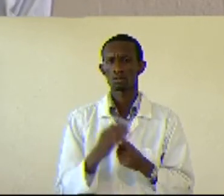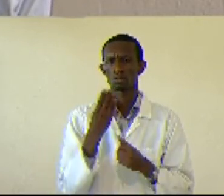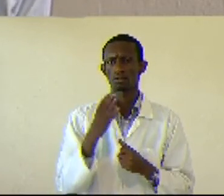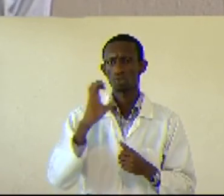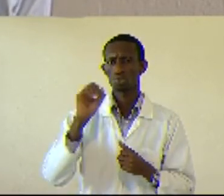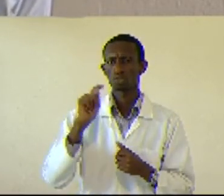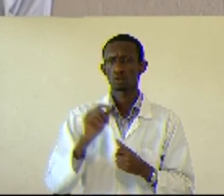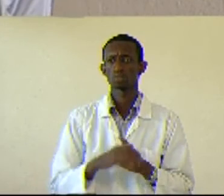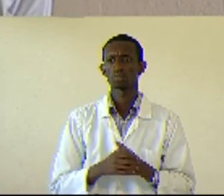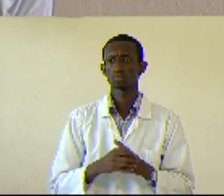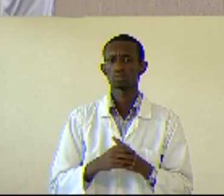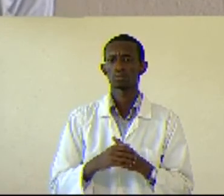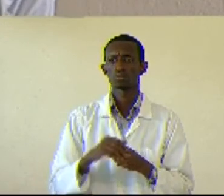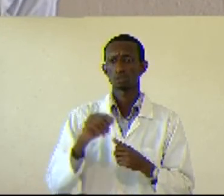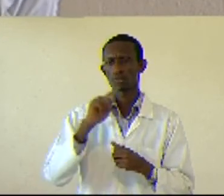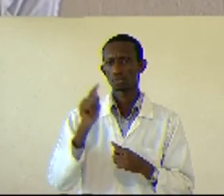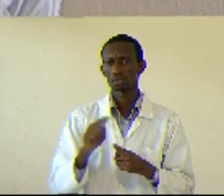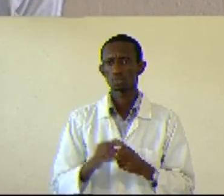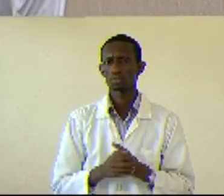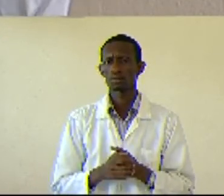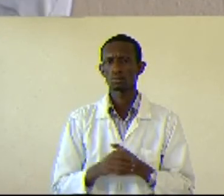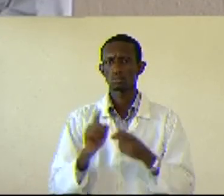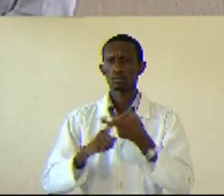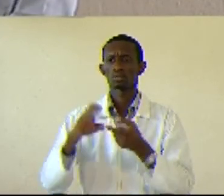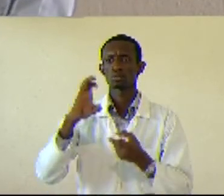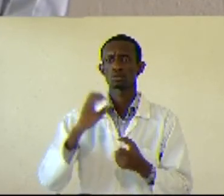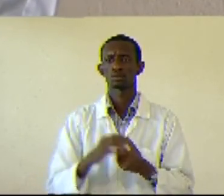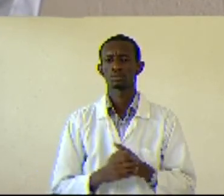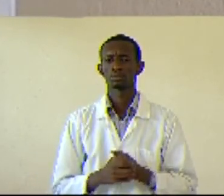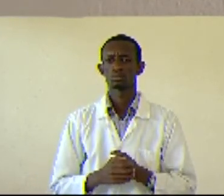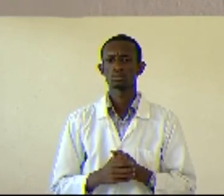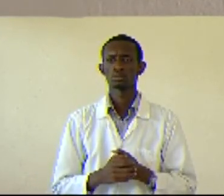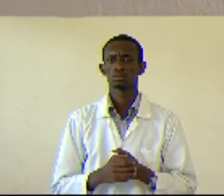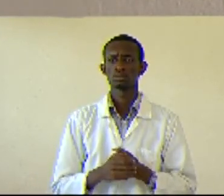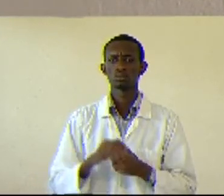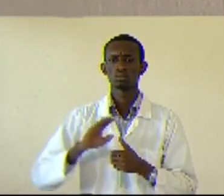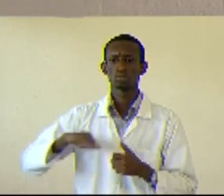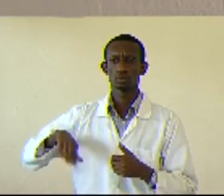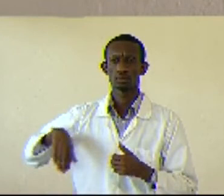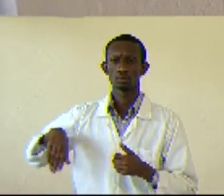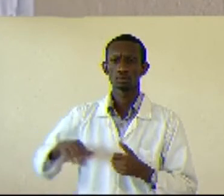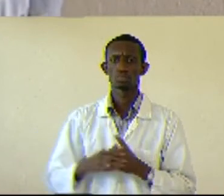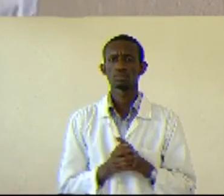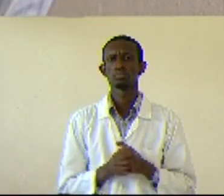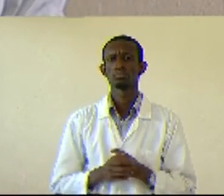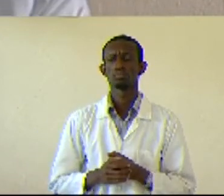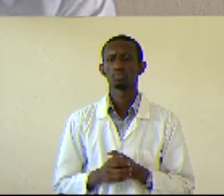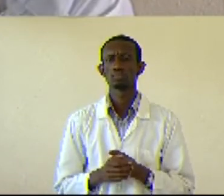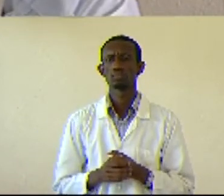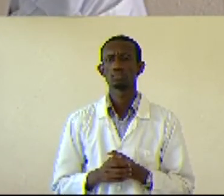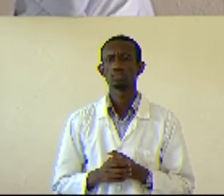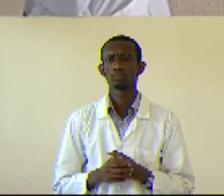cotan inverse of z plus c. The last is